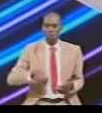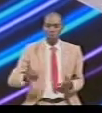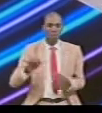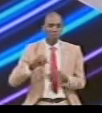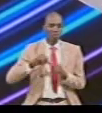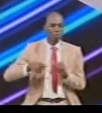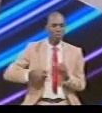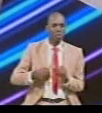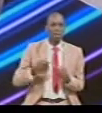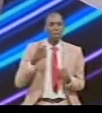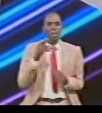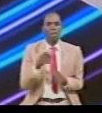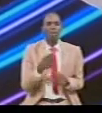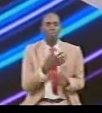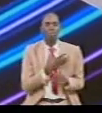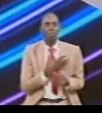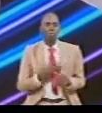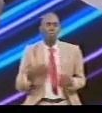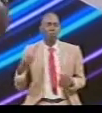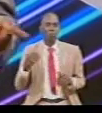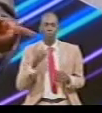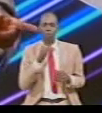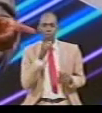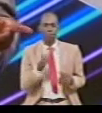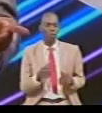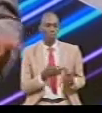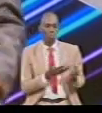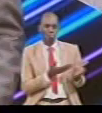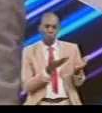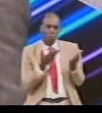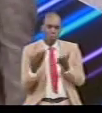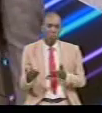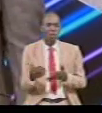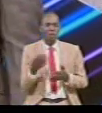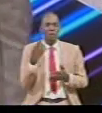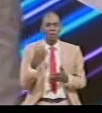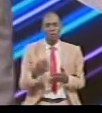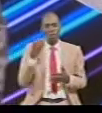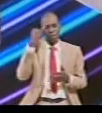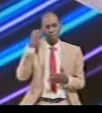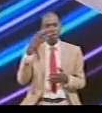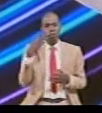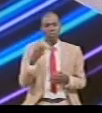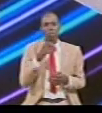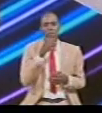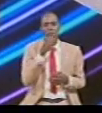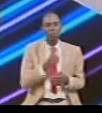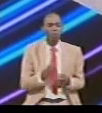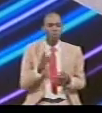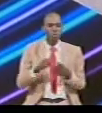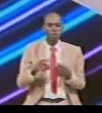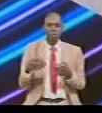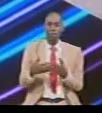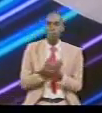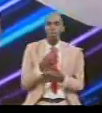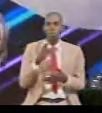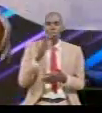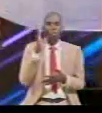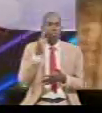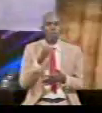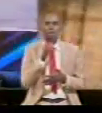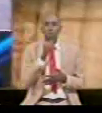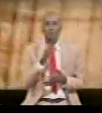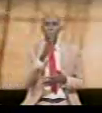and pieces of the old covenant into the new covenant, you will not remain saved. Look at